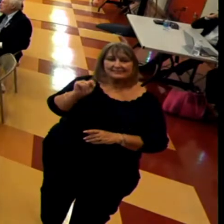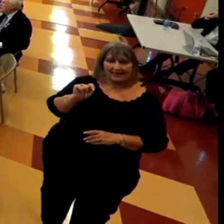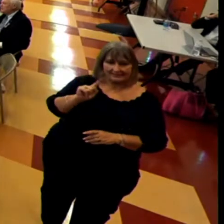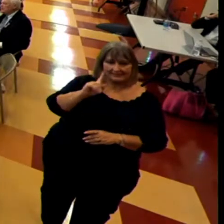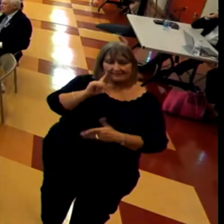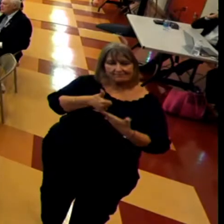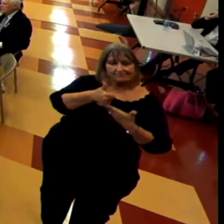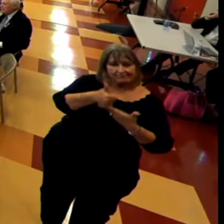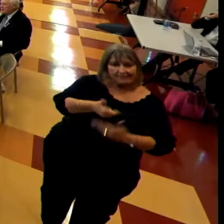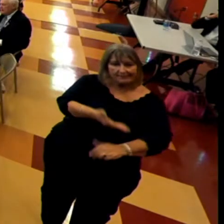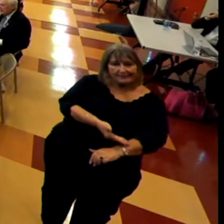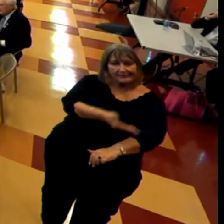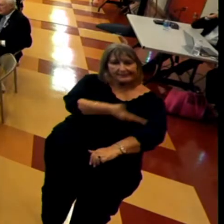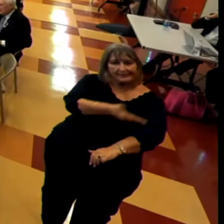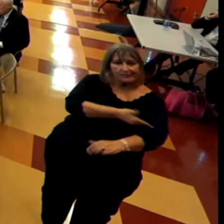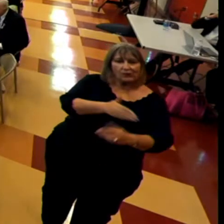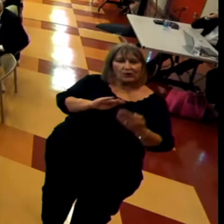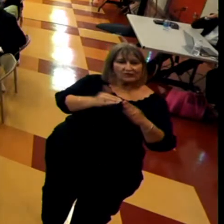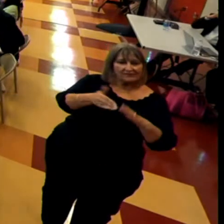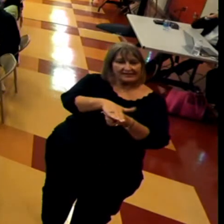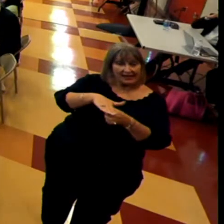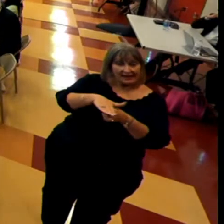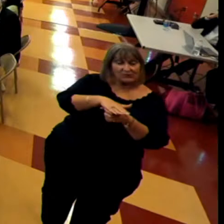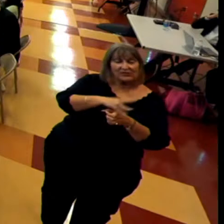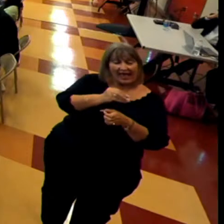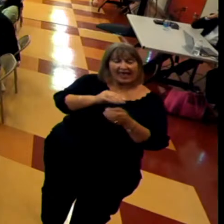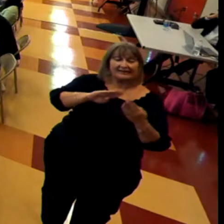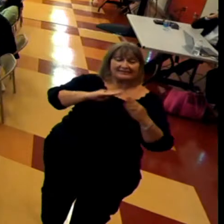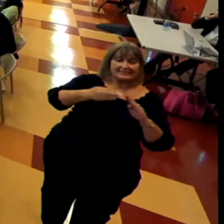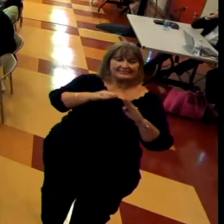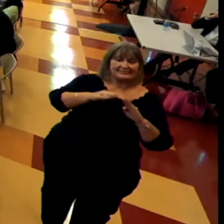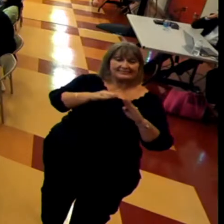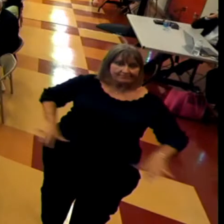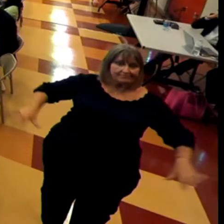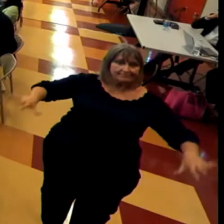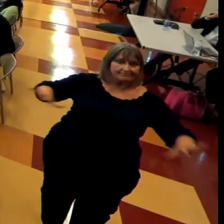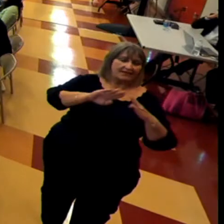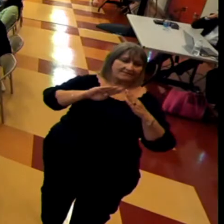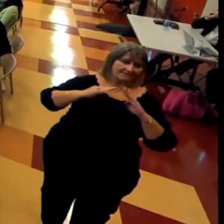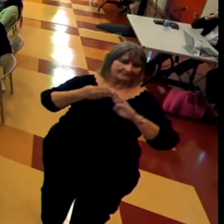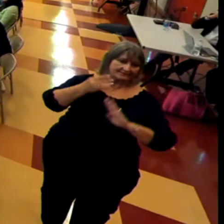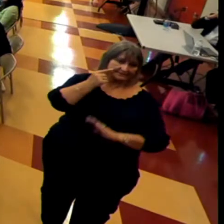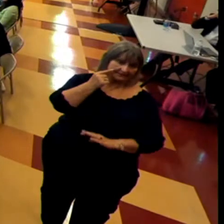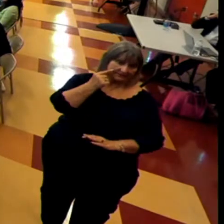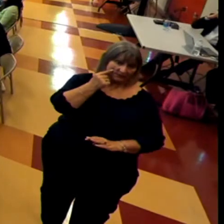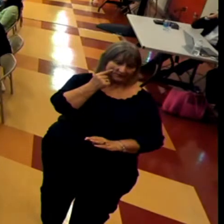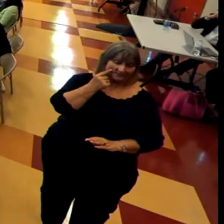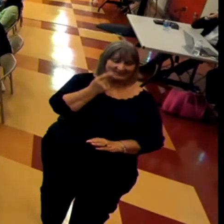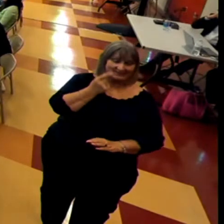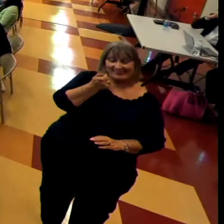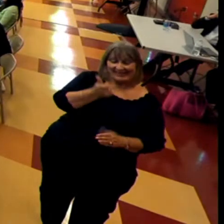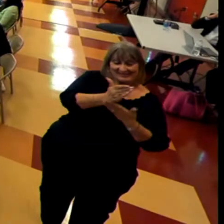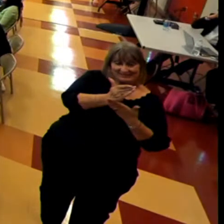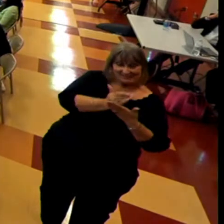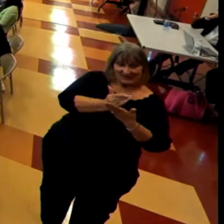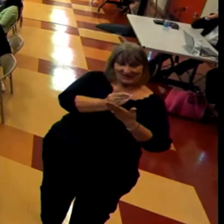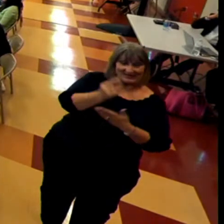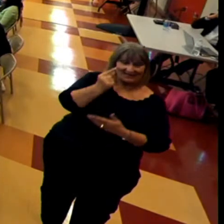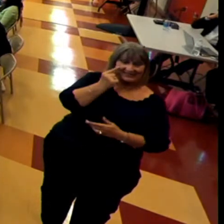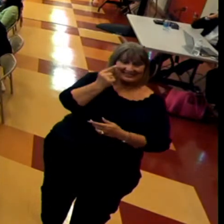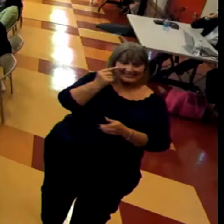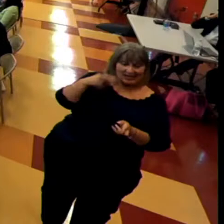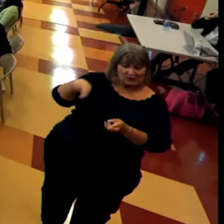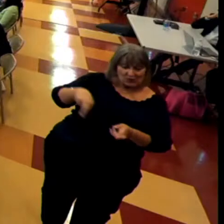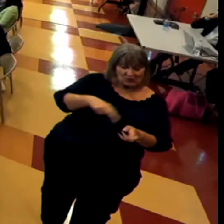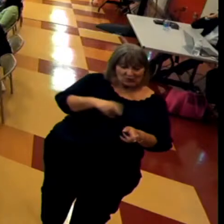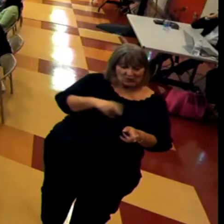and the city of San Antonio. The last portion of the San Antonio River left in its natural state